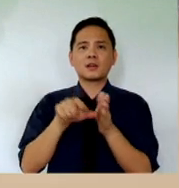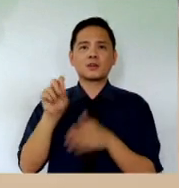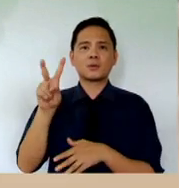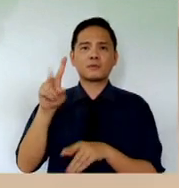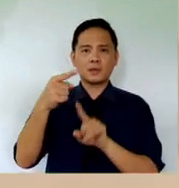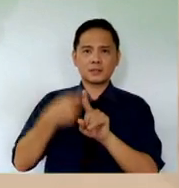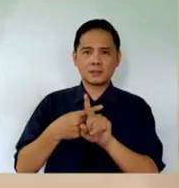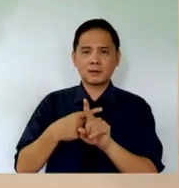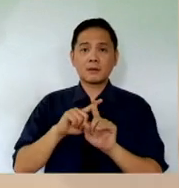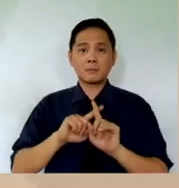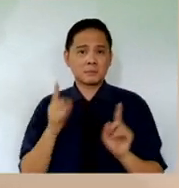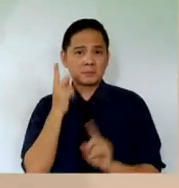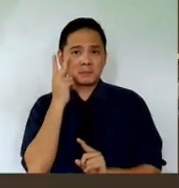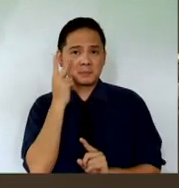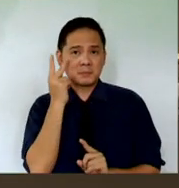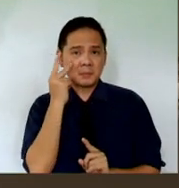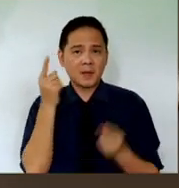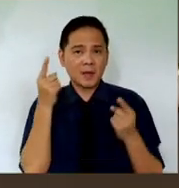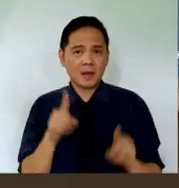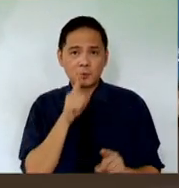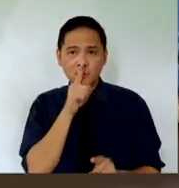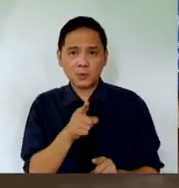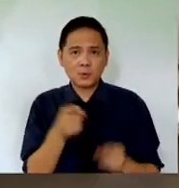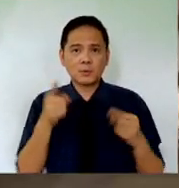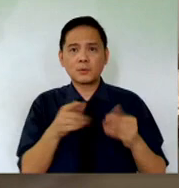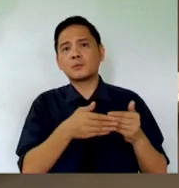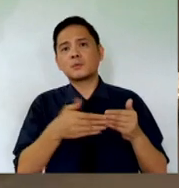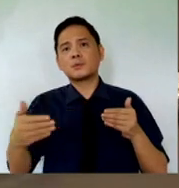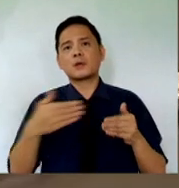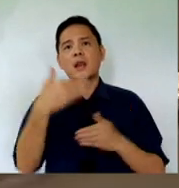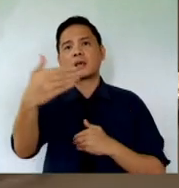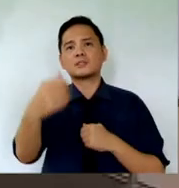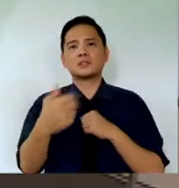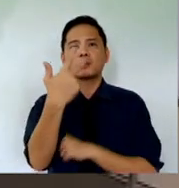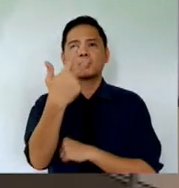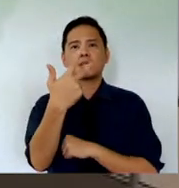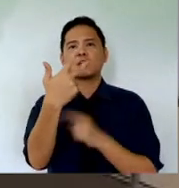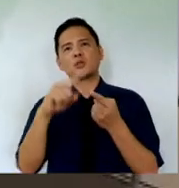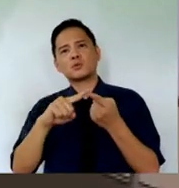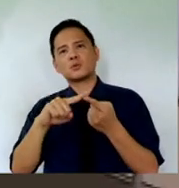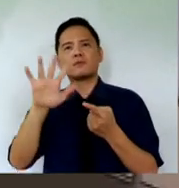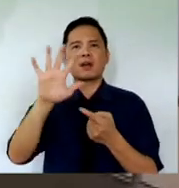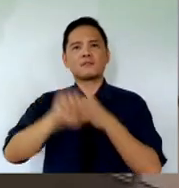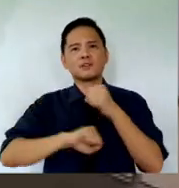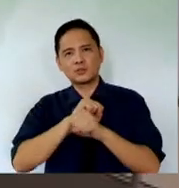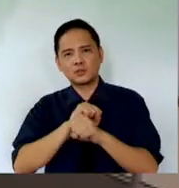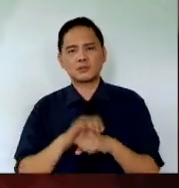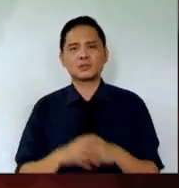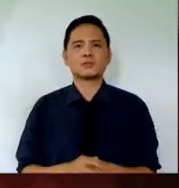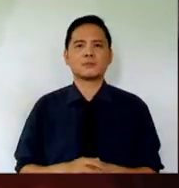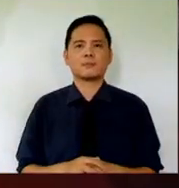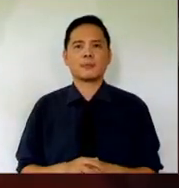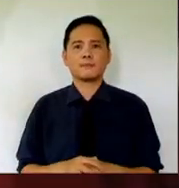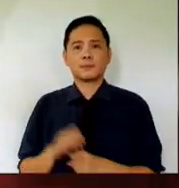officials expect the local EV industry to be developed in the next 3 to 5 years. In the meantime, local EV manufacturers